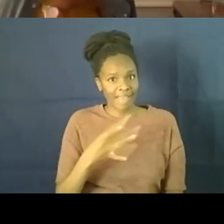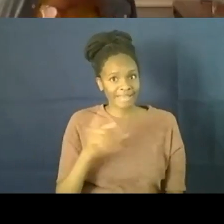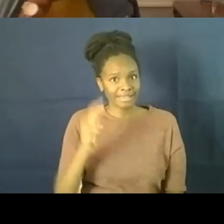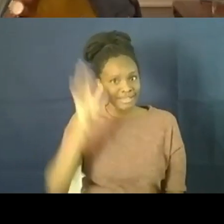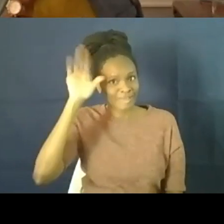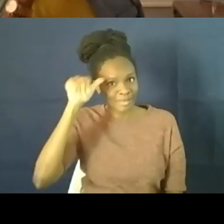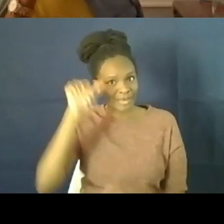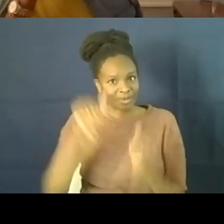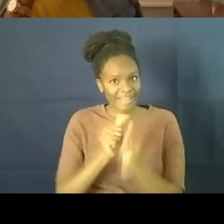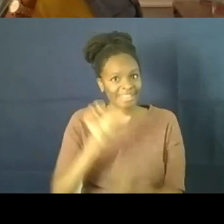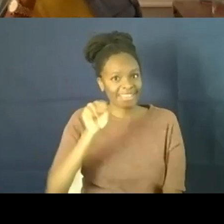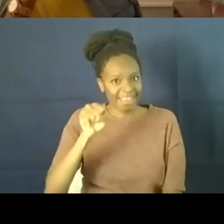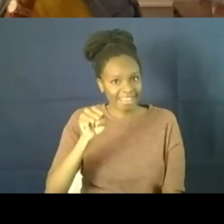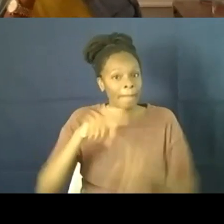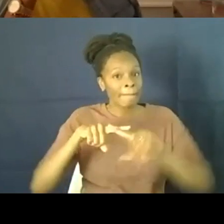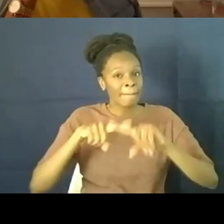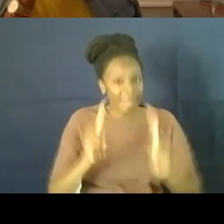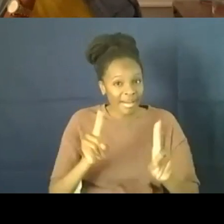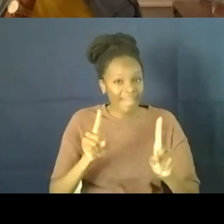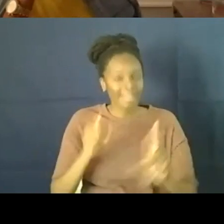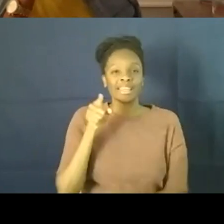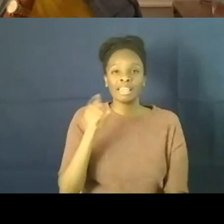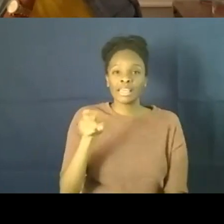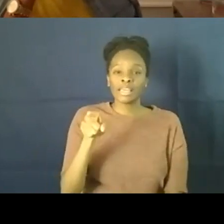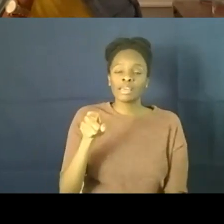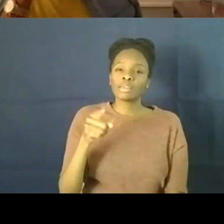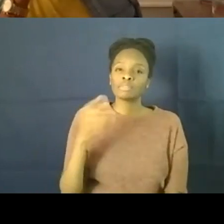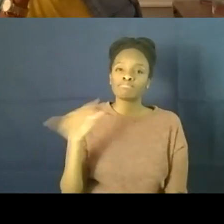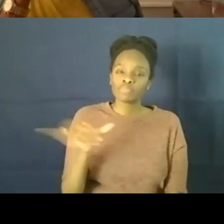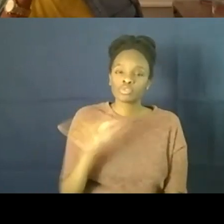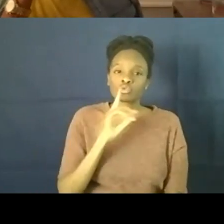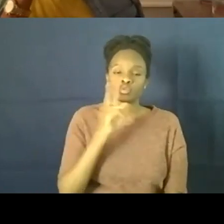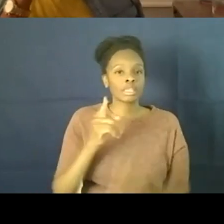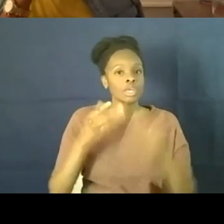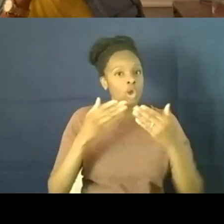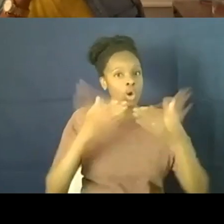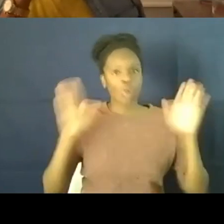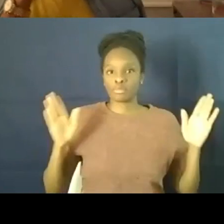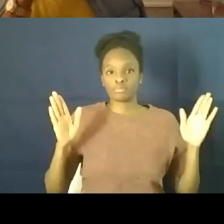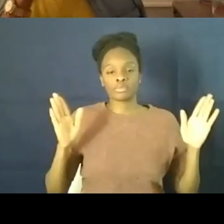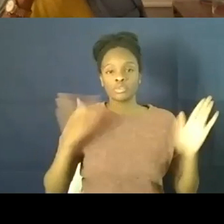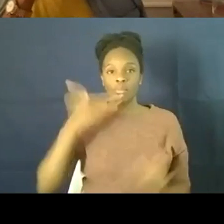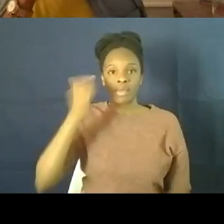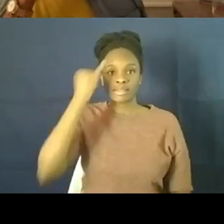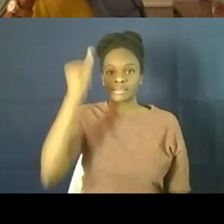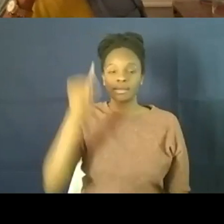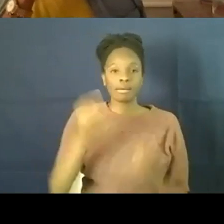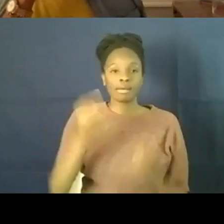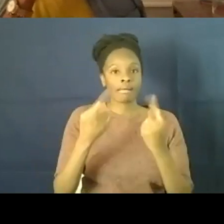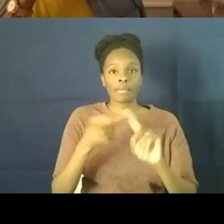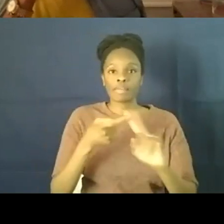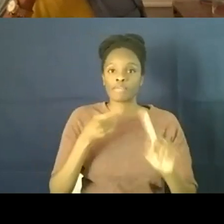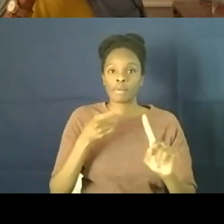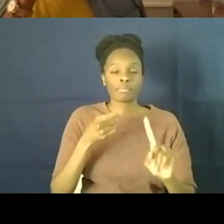But he also is really open to the best idea coming from anywhere. And I feel like that came up time